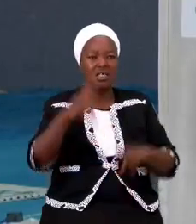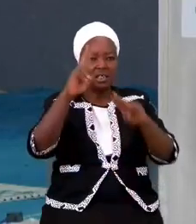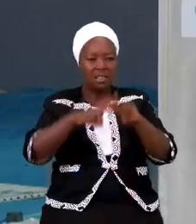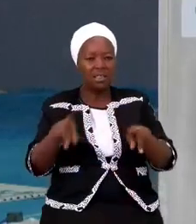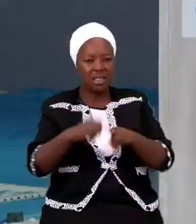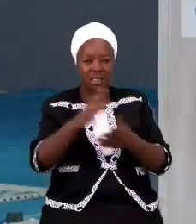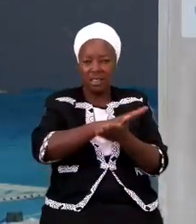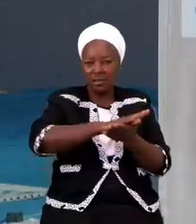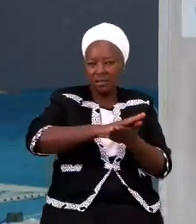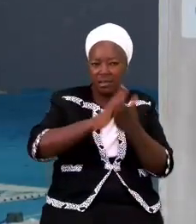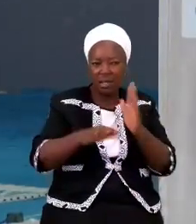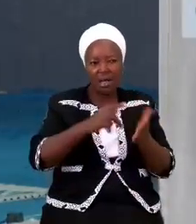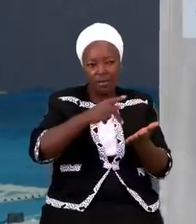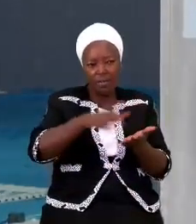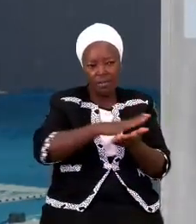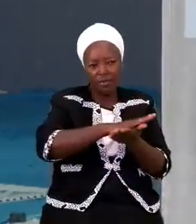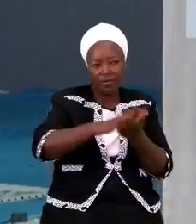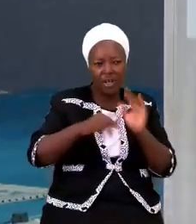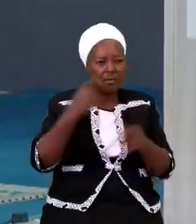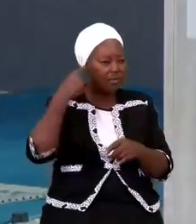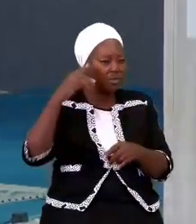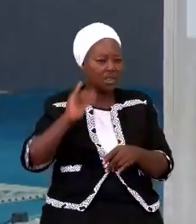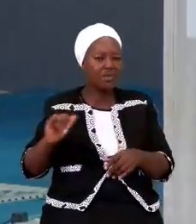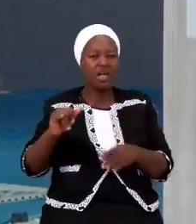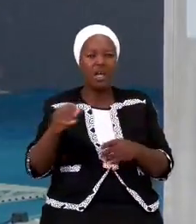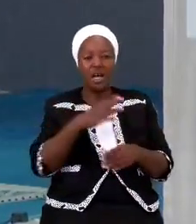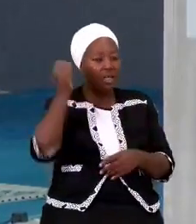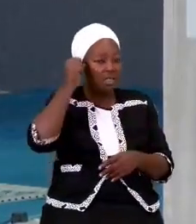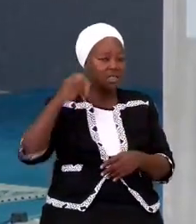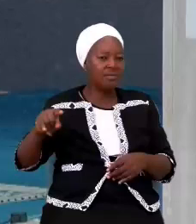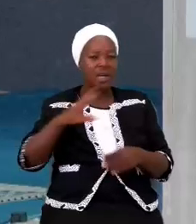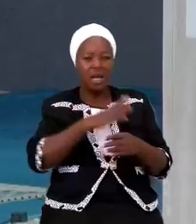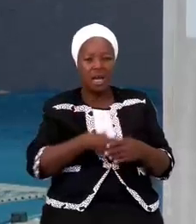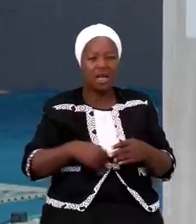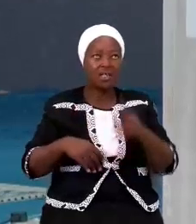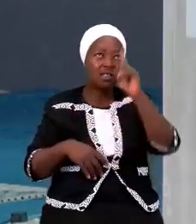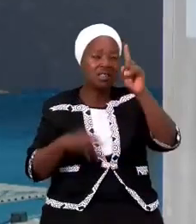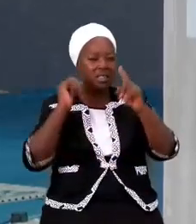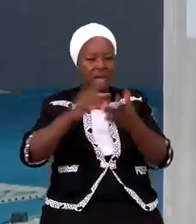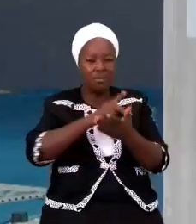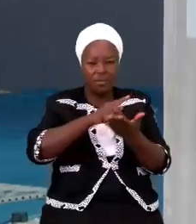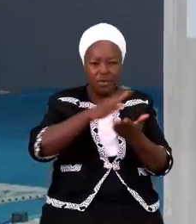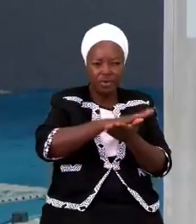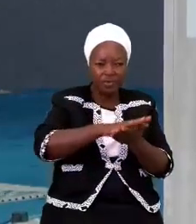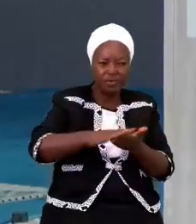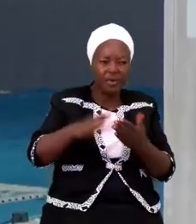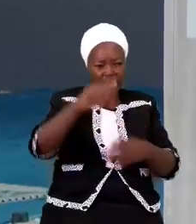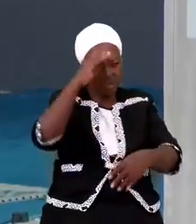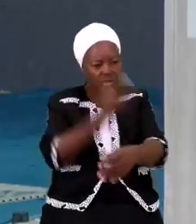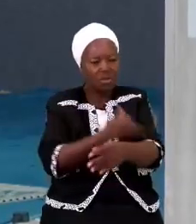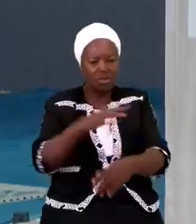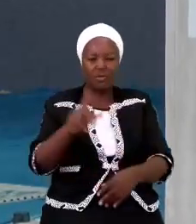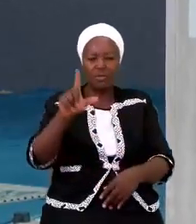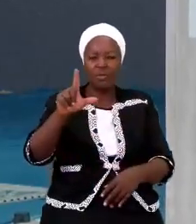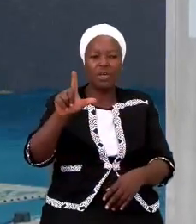purify the sons of Levi and purge them as gold and silver, that they